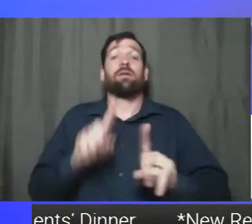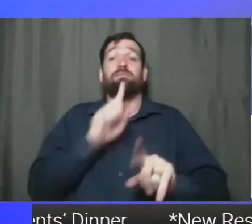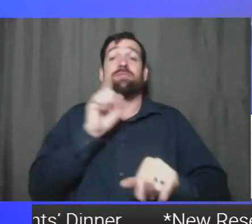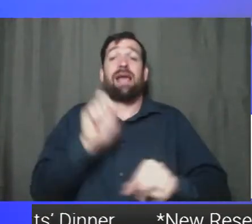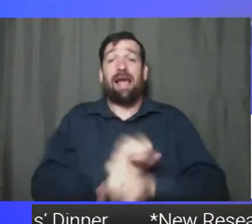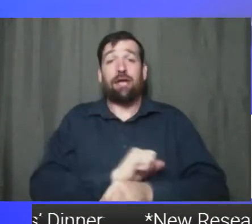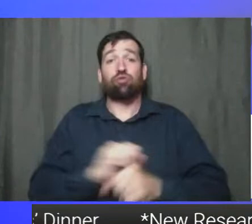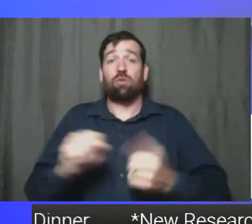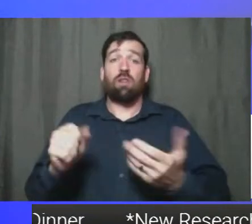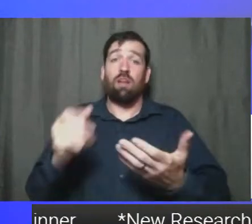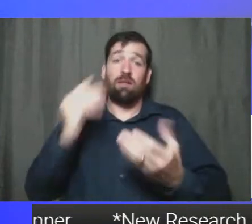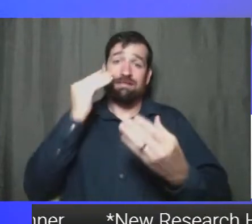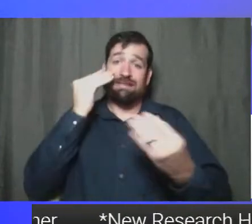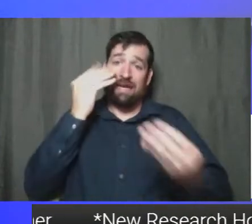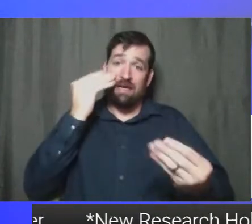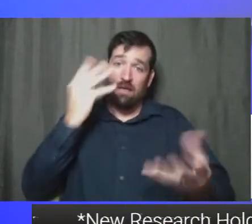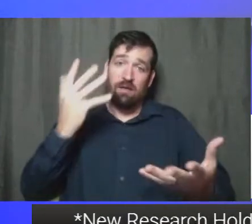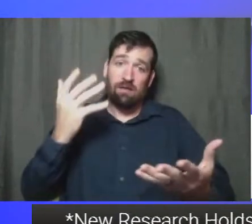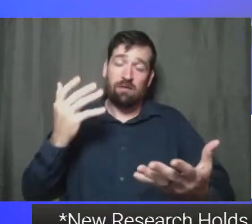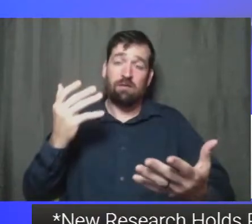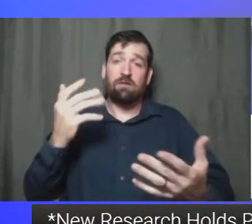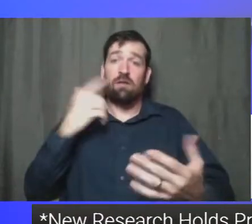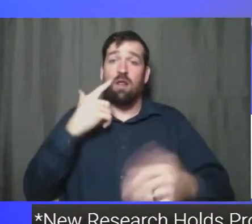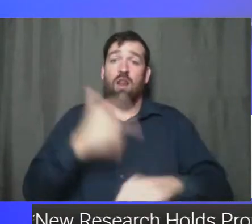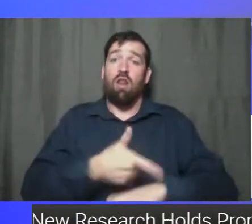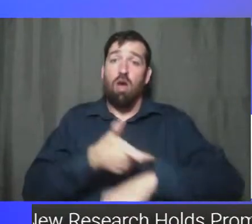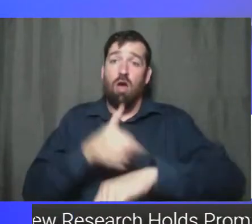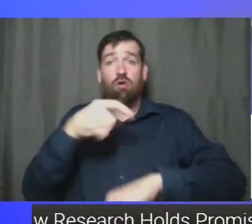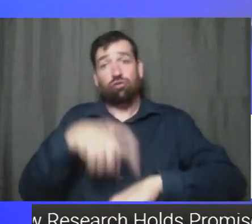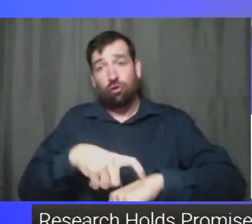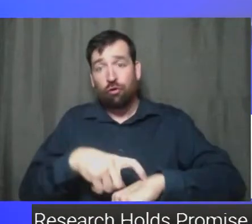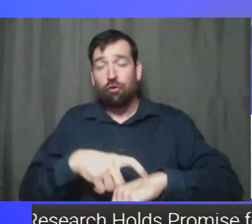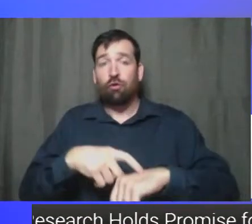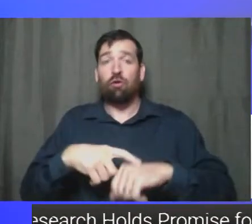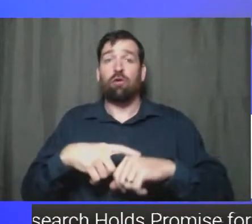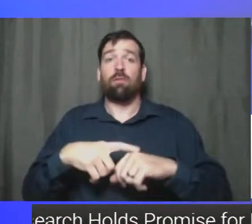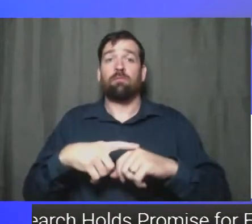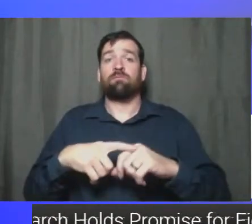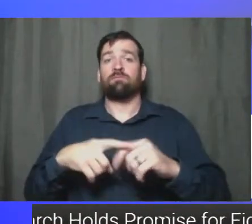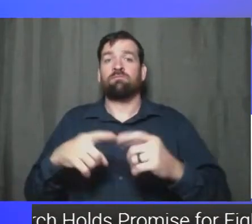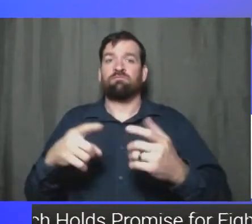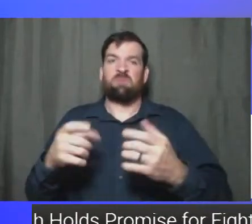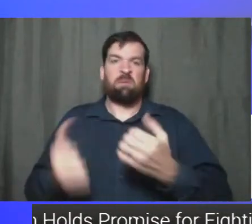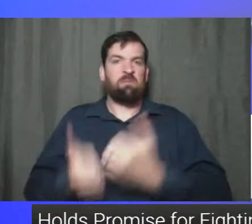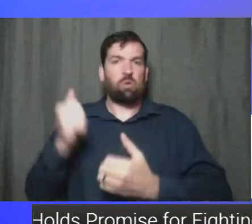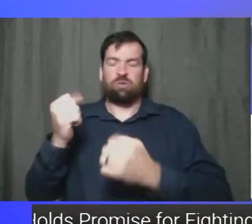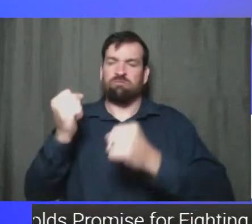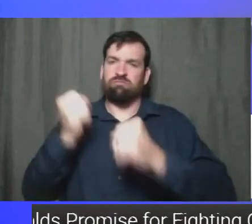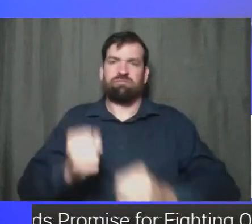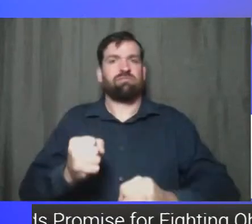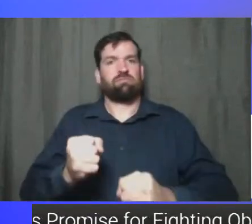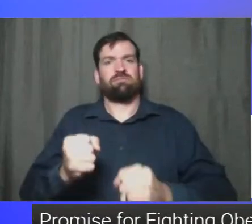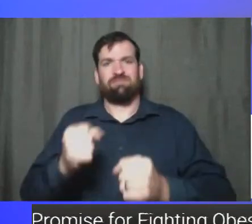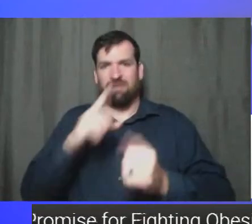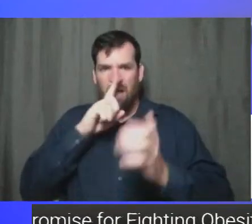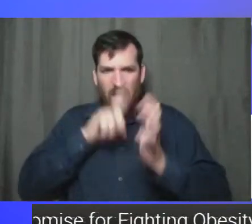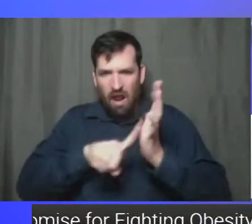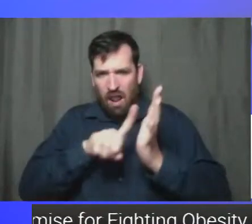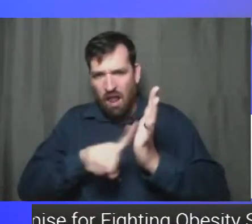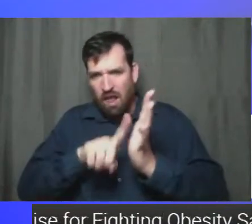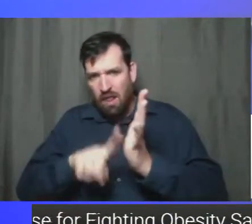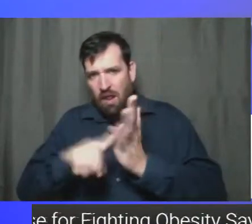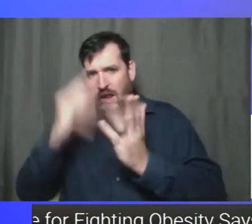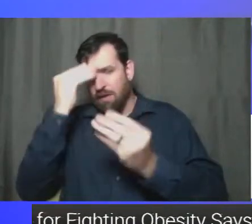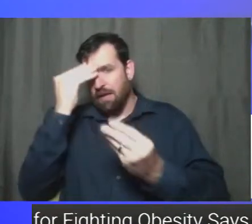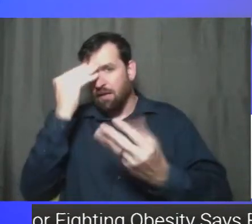we call with long-term randomized control trial, which is the most robust and most vigorous data that we like to see as physicians,